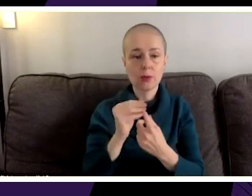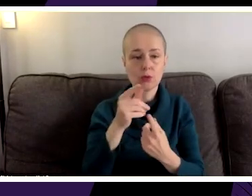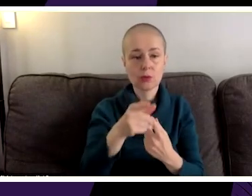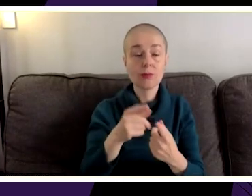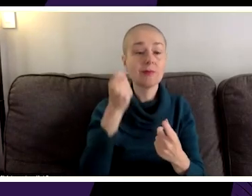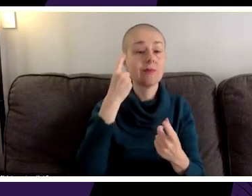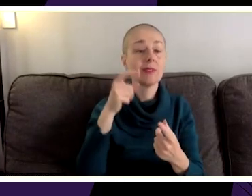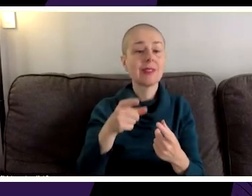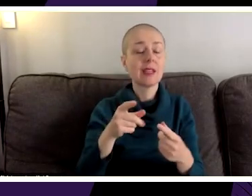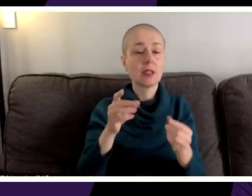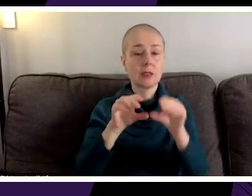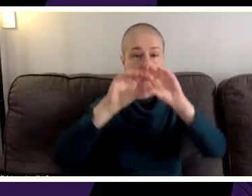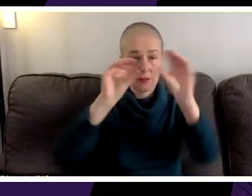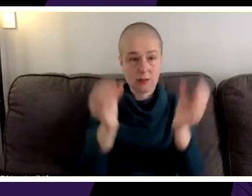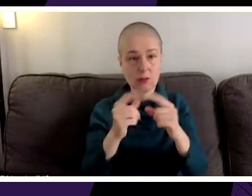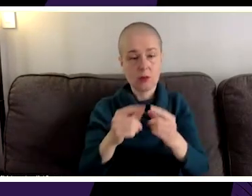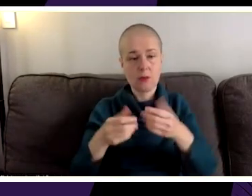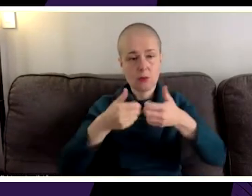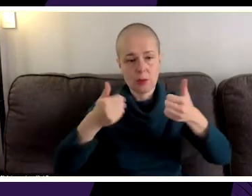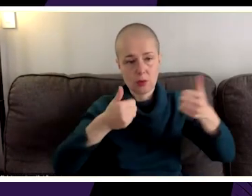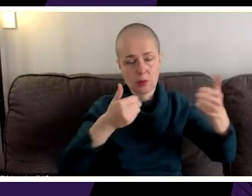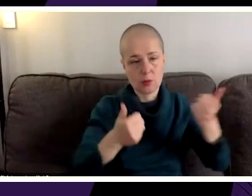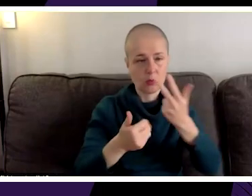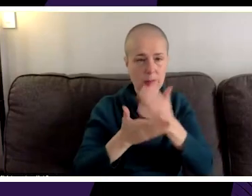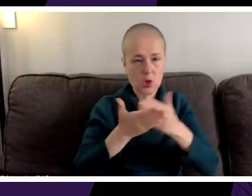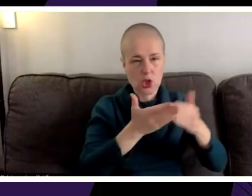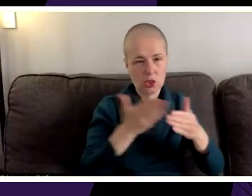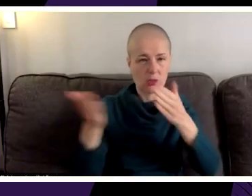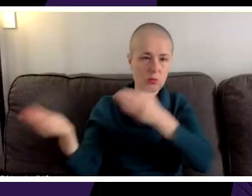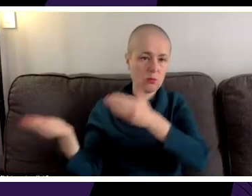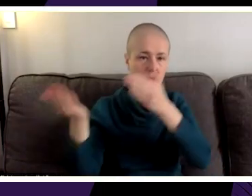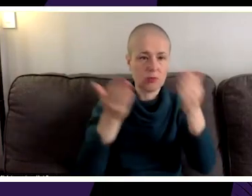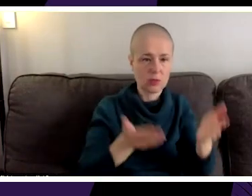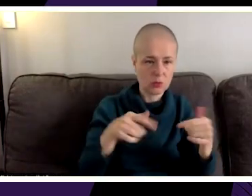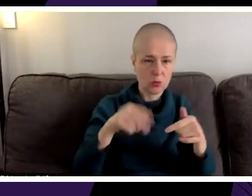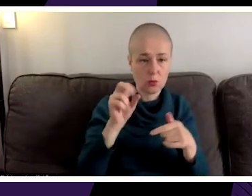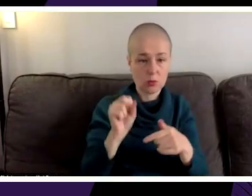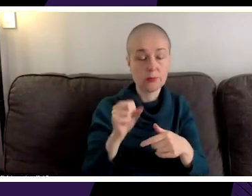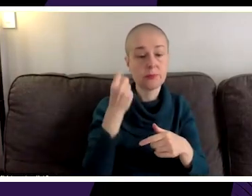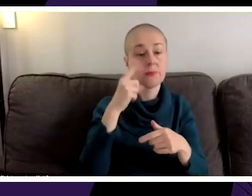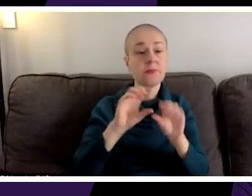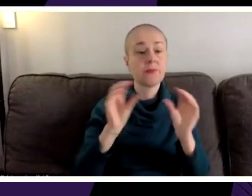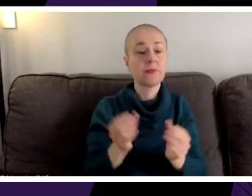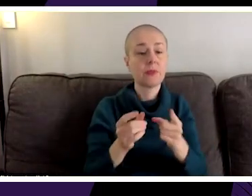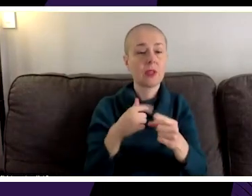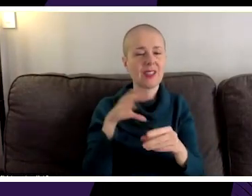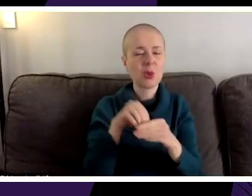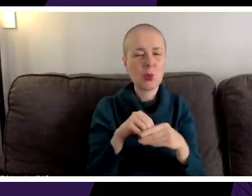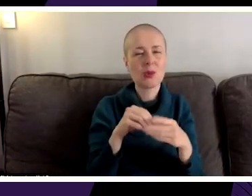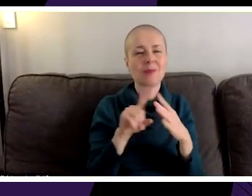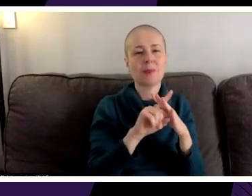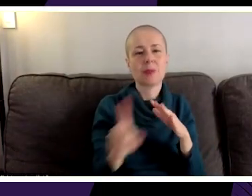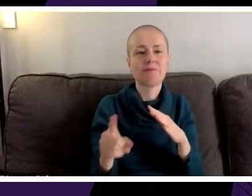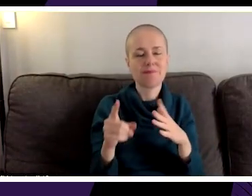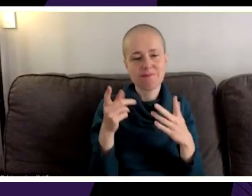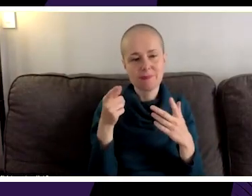into 3 pieces to travel from Thailand to the US. The instrument itself has the trace of migration that is audible